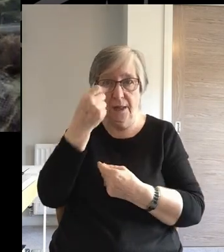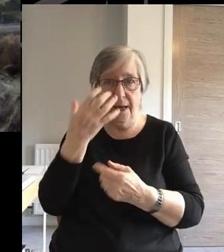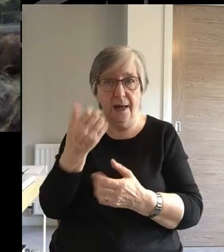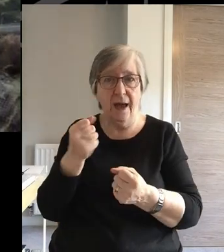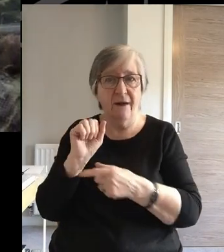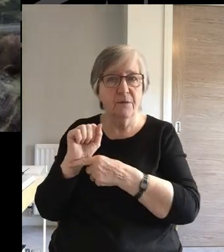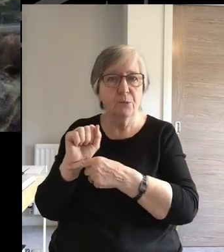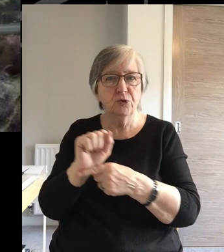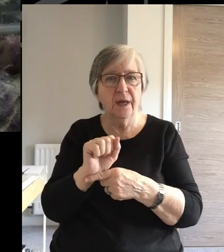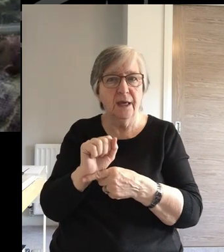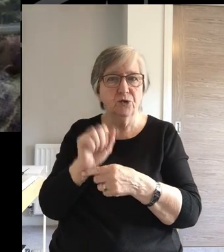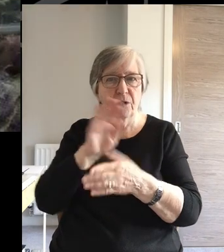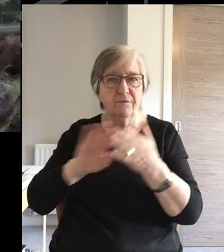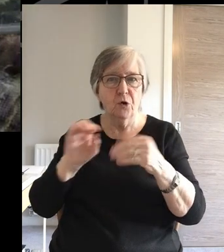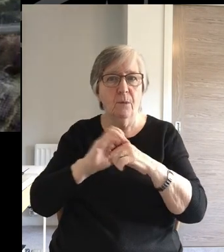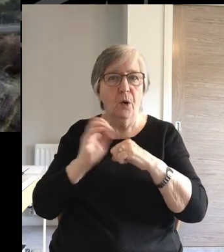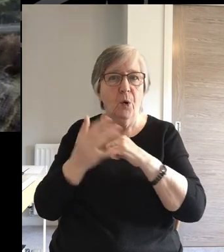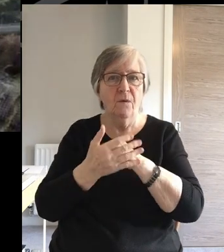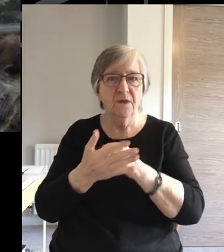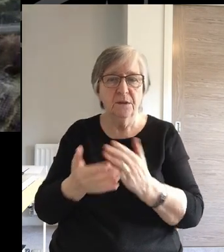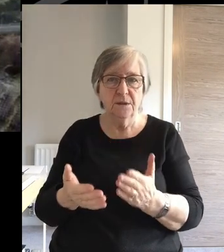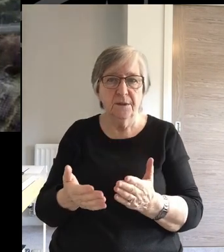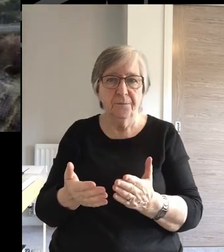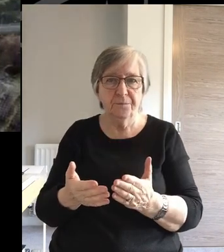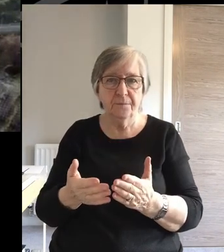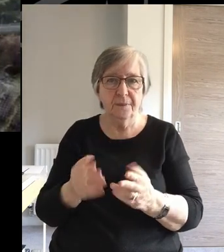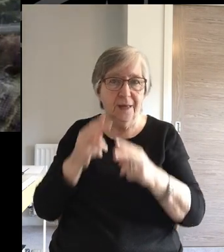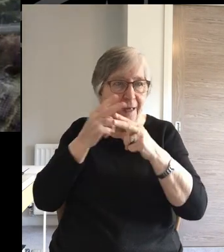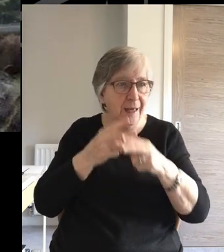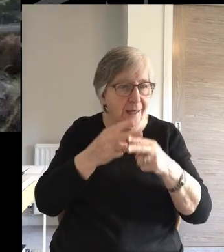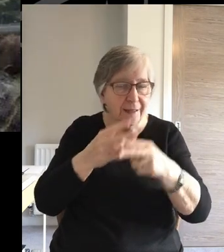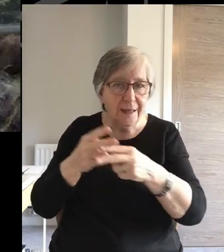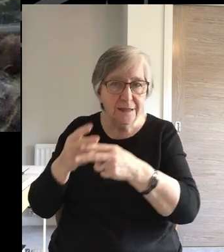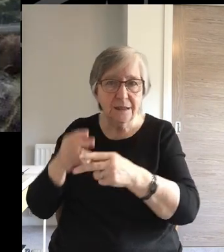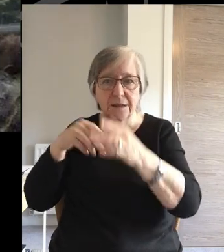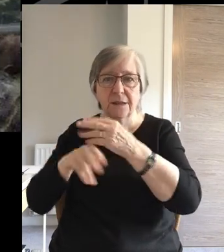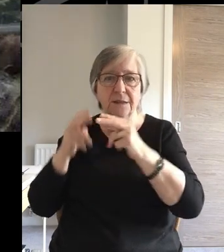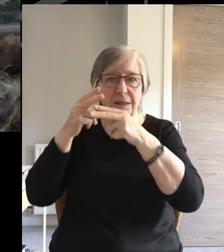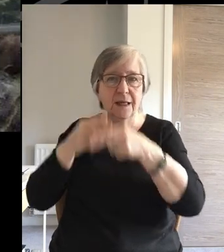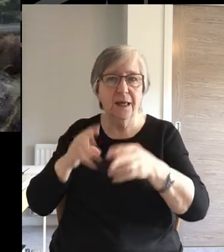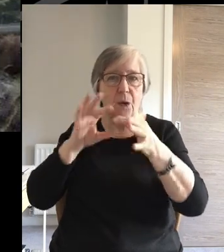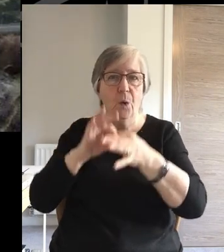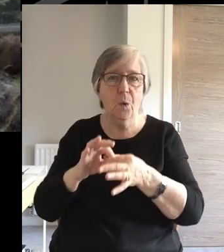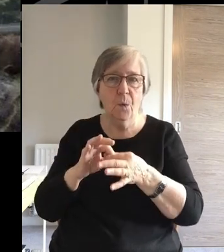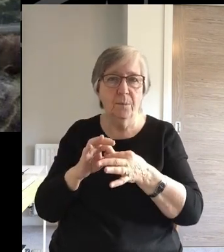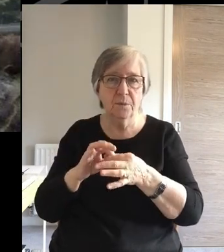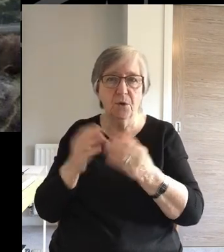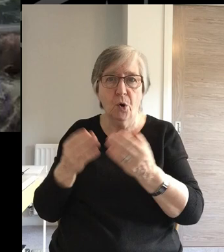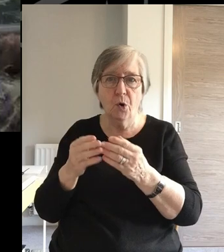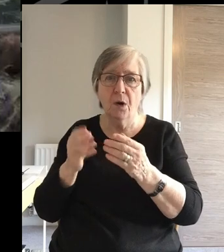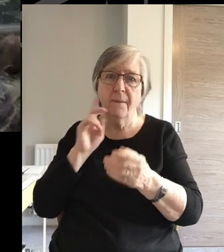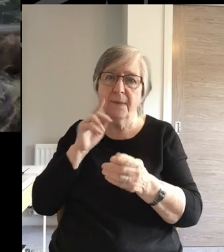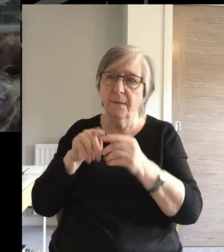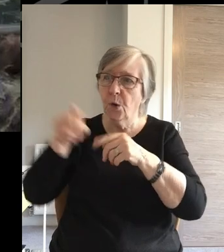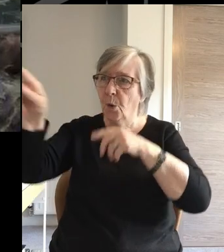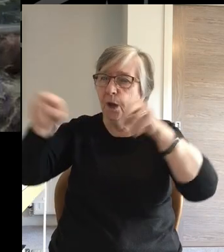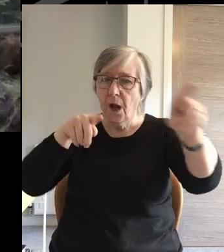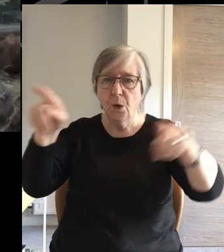the world from COVID, for the care assistants working in care homes or in outreach within the